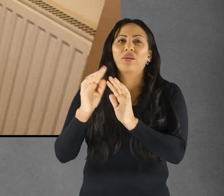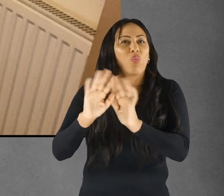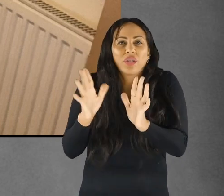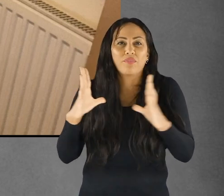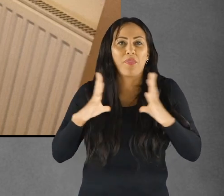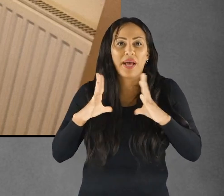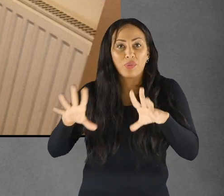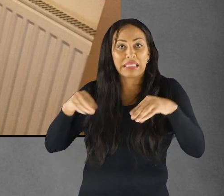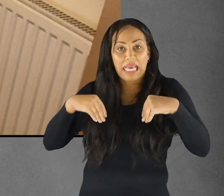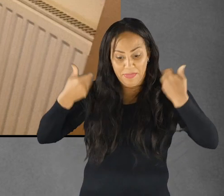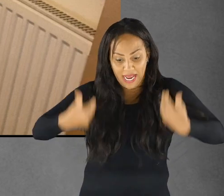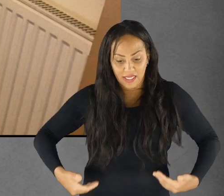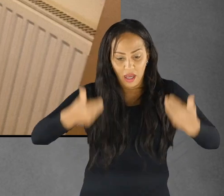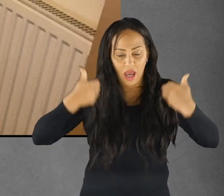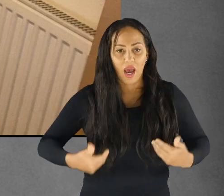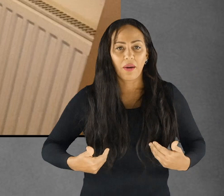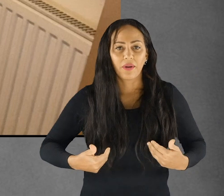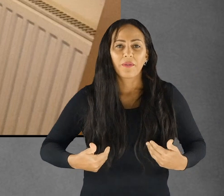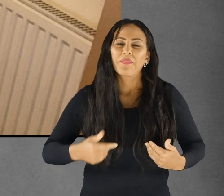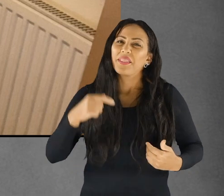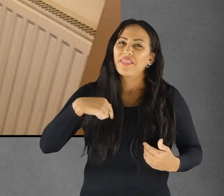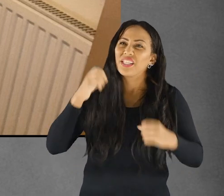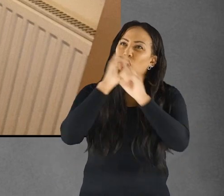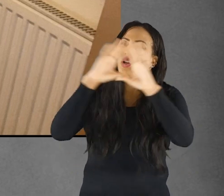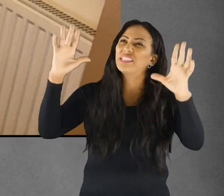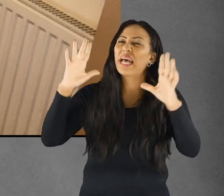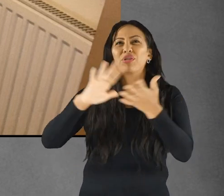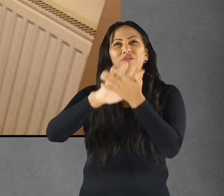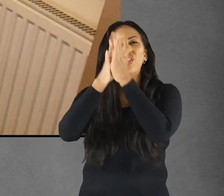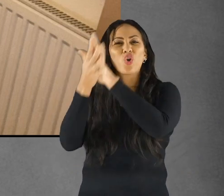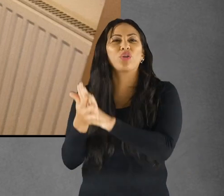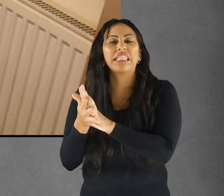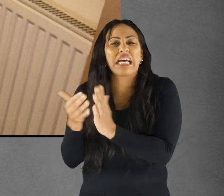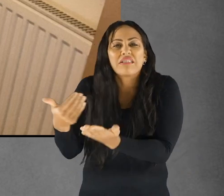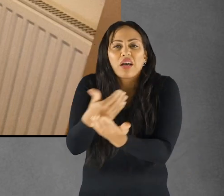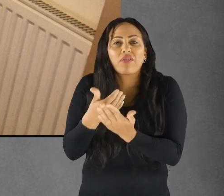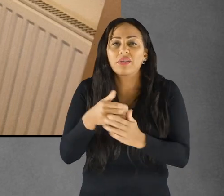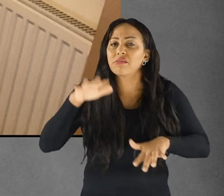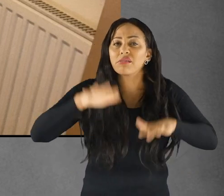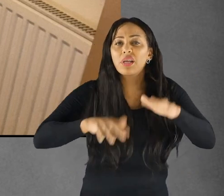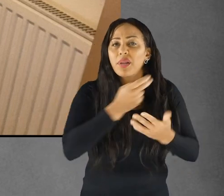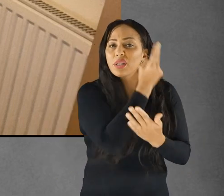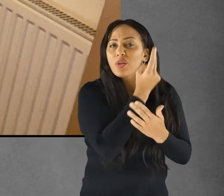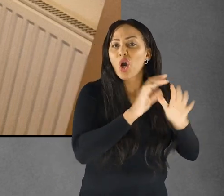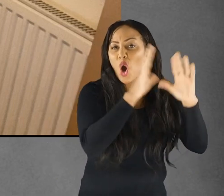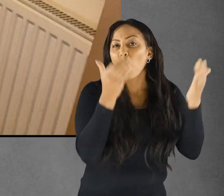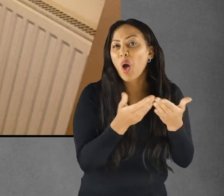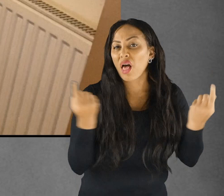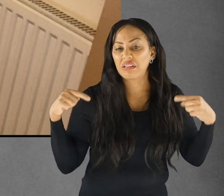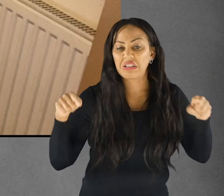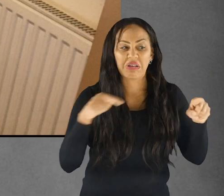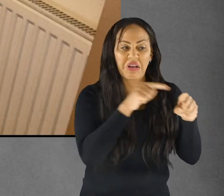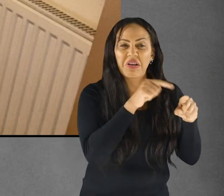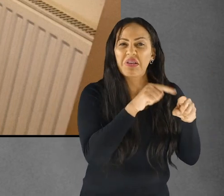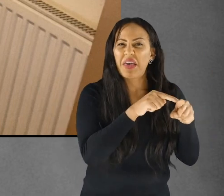they are. This idea of a distorted view of salvation is reminiscent of sections of the art world